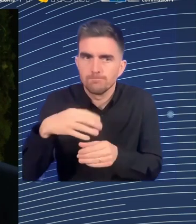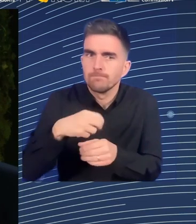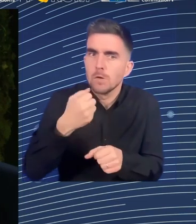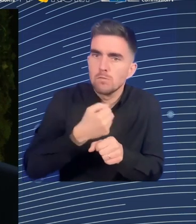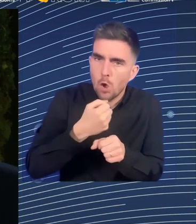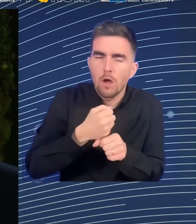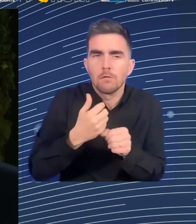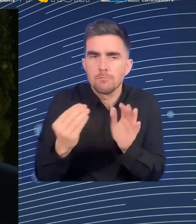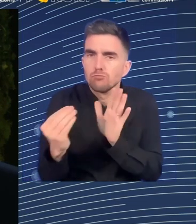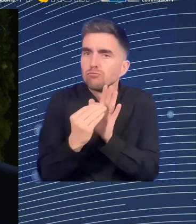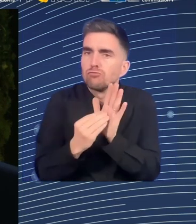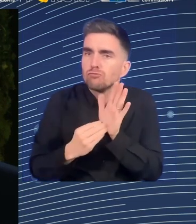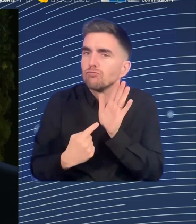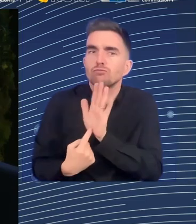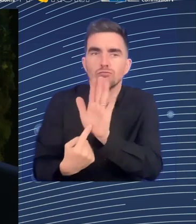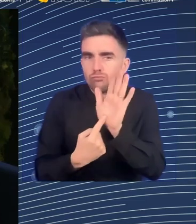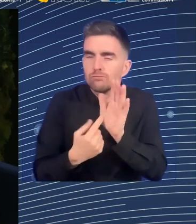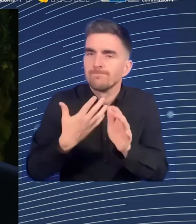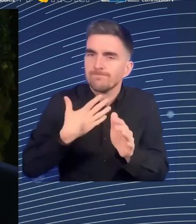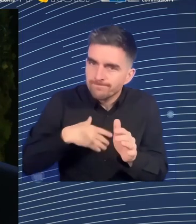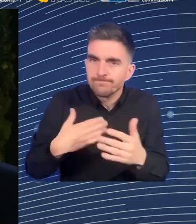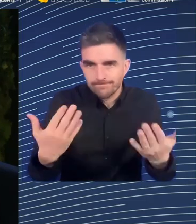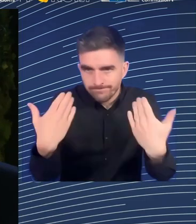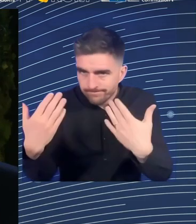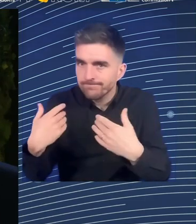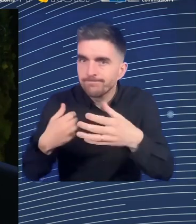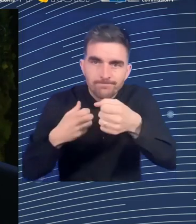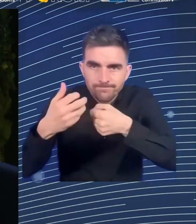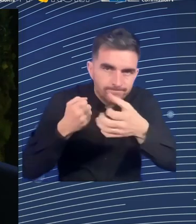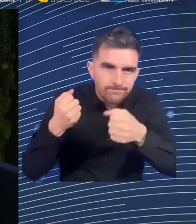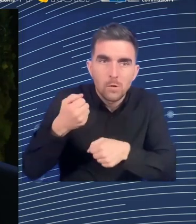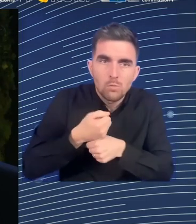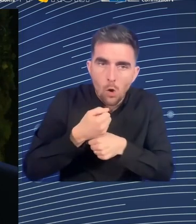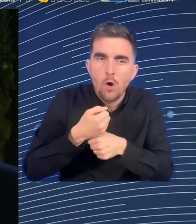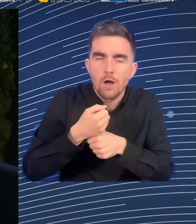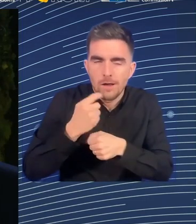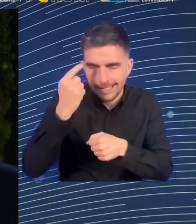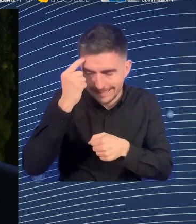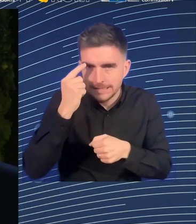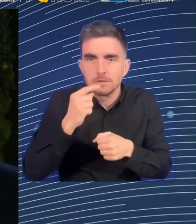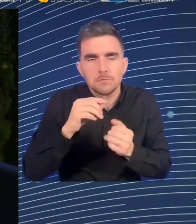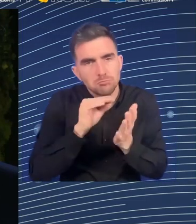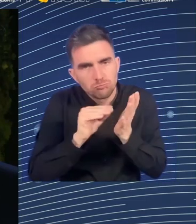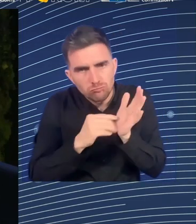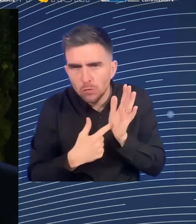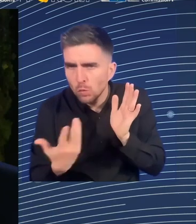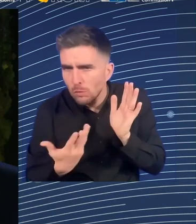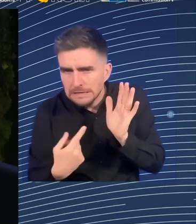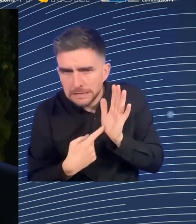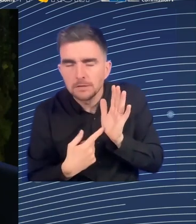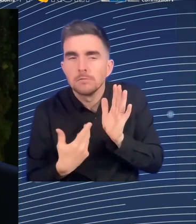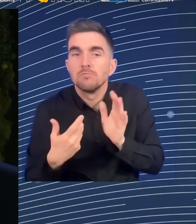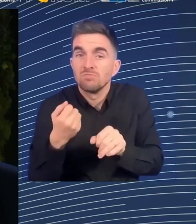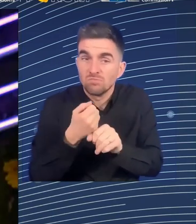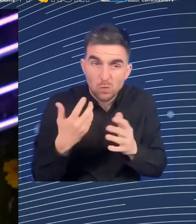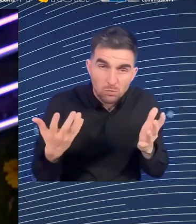and really include only the, I would say, certification or experience or degree that are really necessary to do it. Because